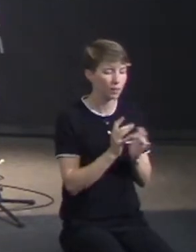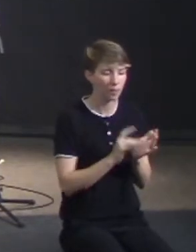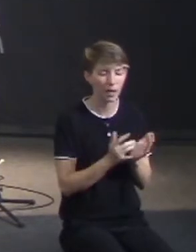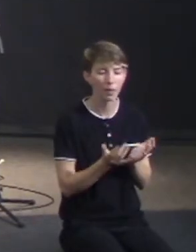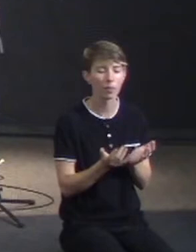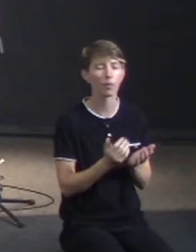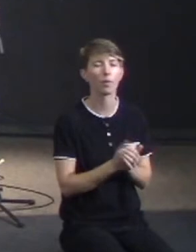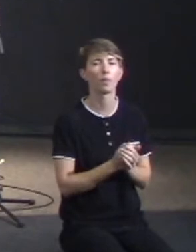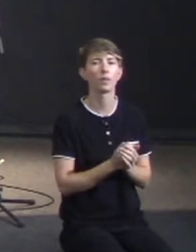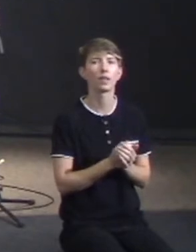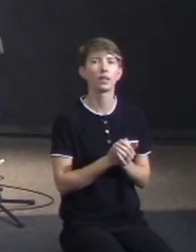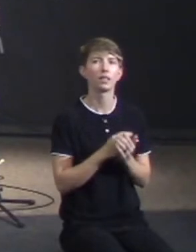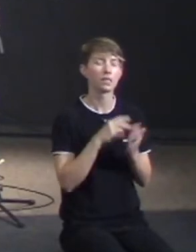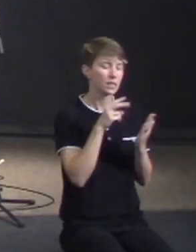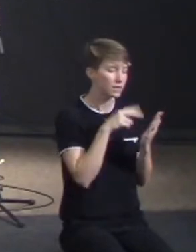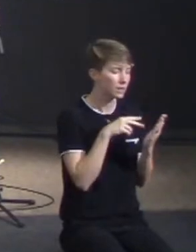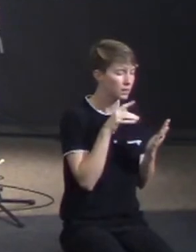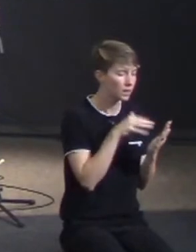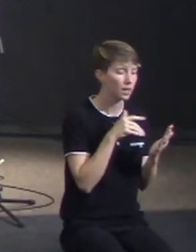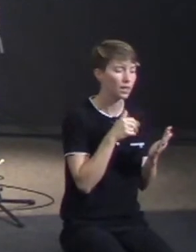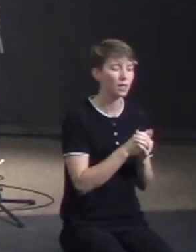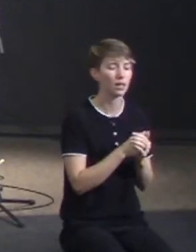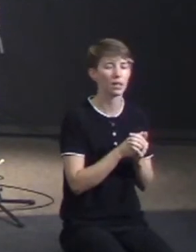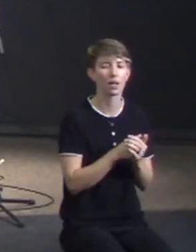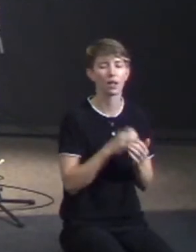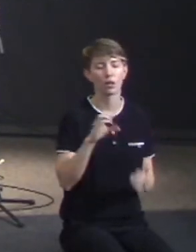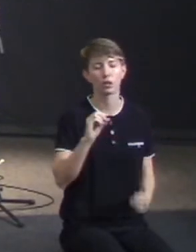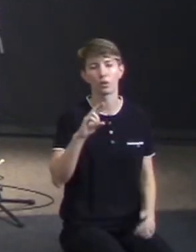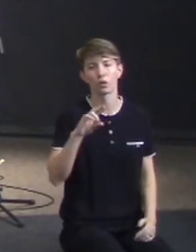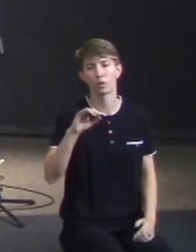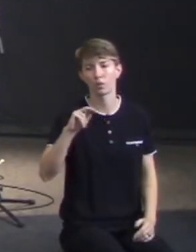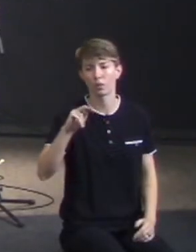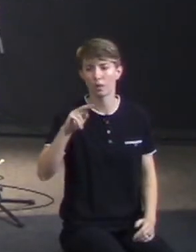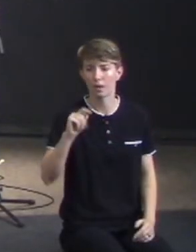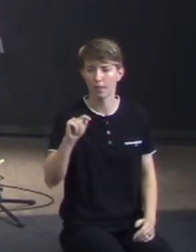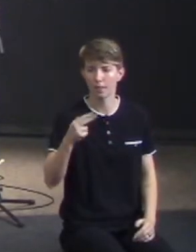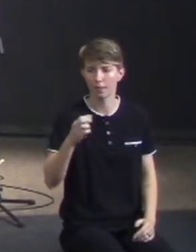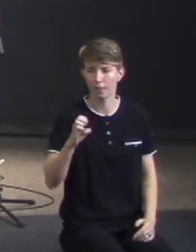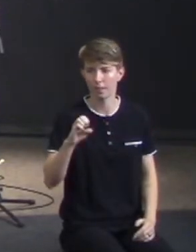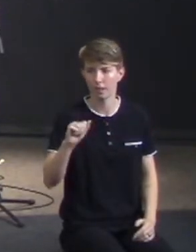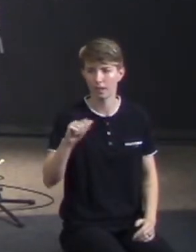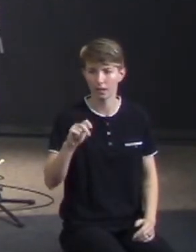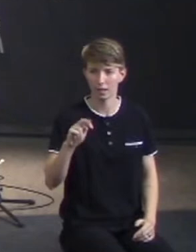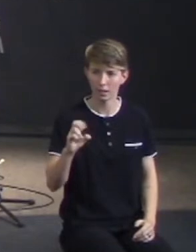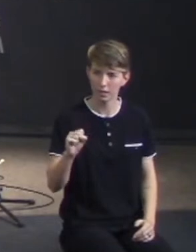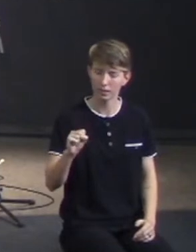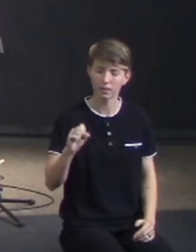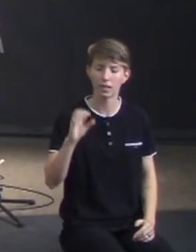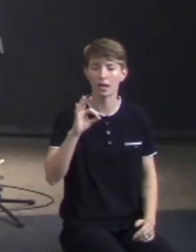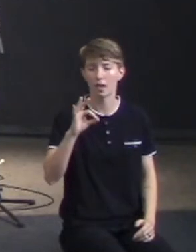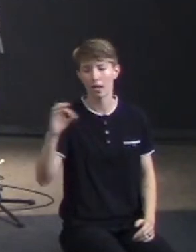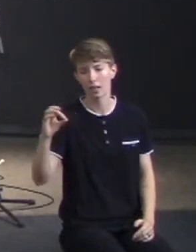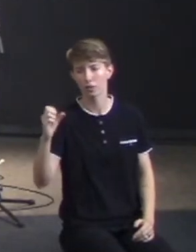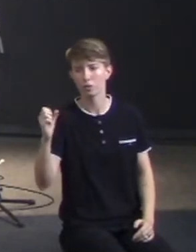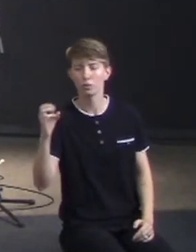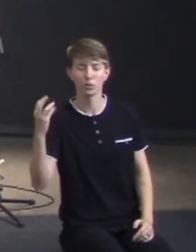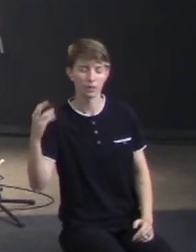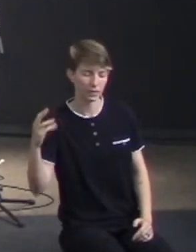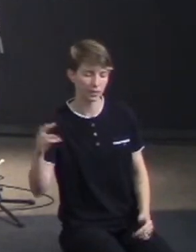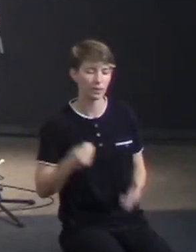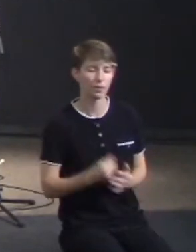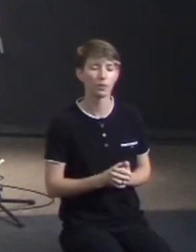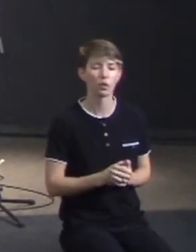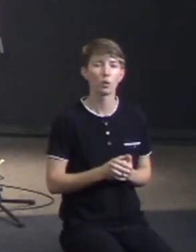Corinthians 9, 6 through 15, remember this. Whoever sows sparingly will reap sparingly. Whoever